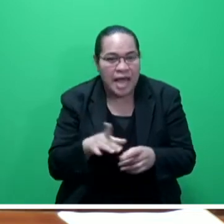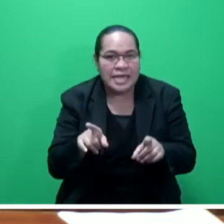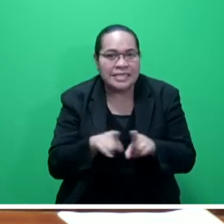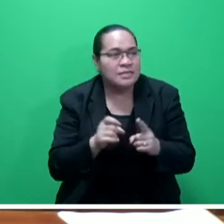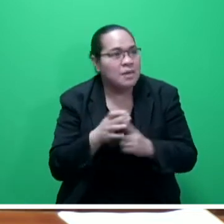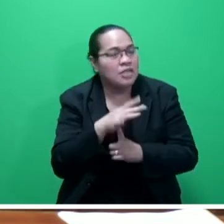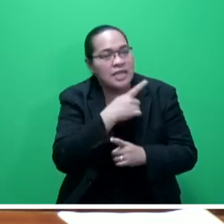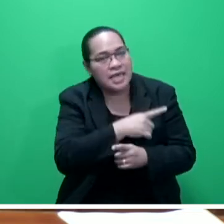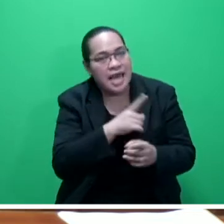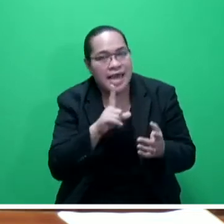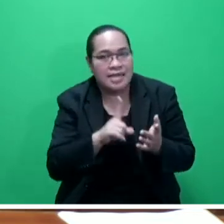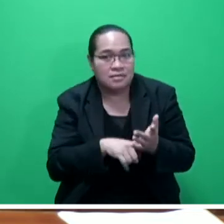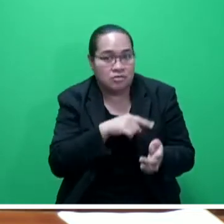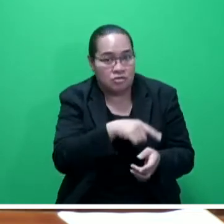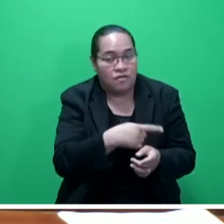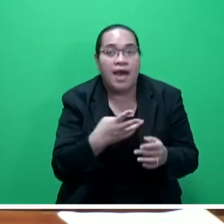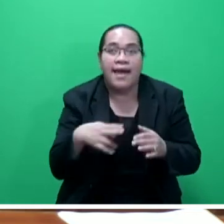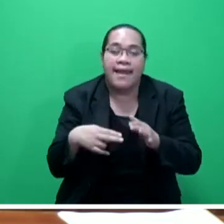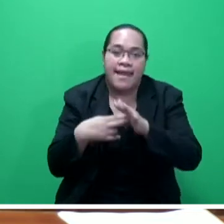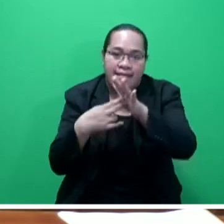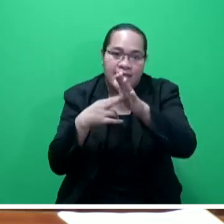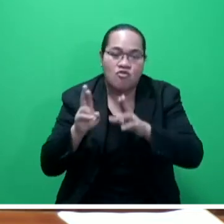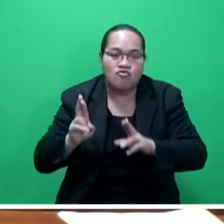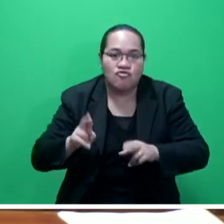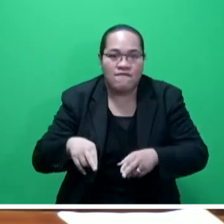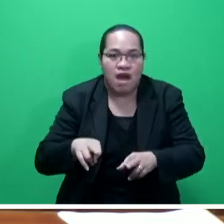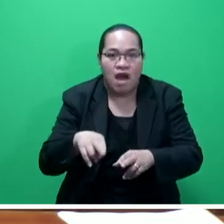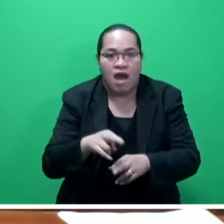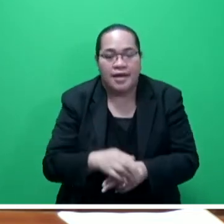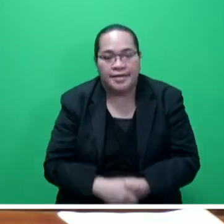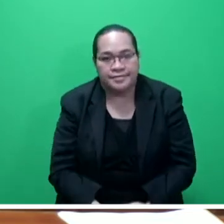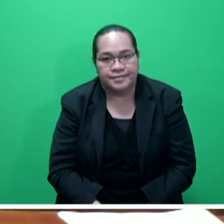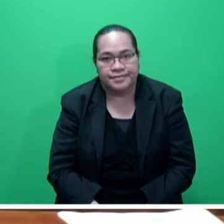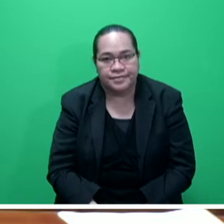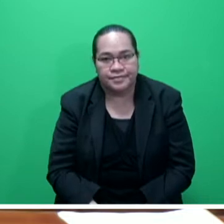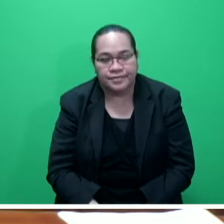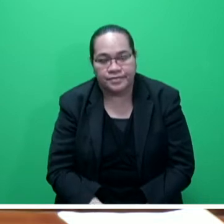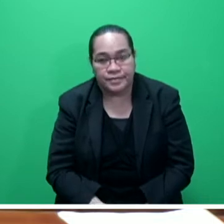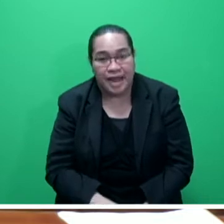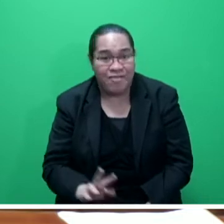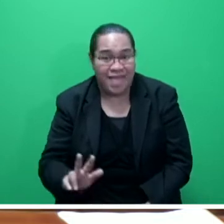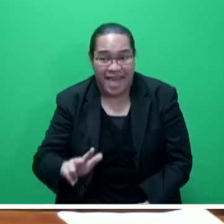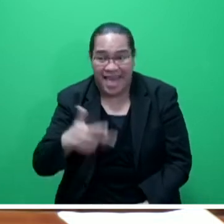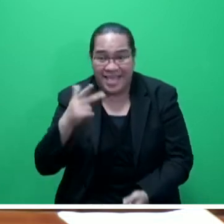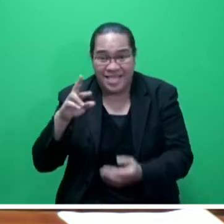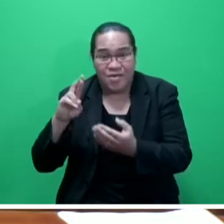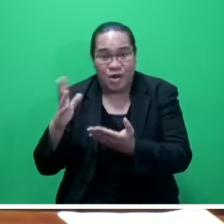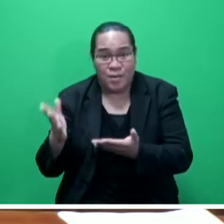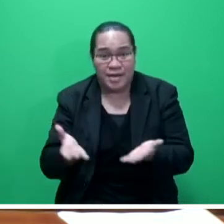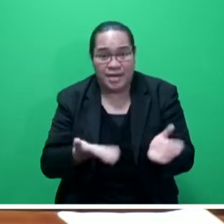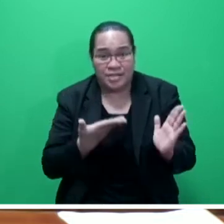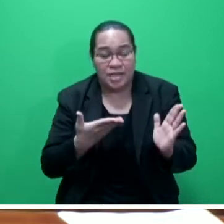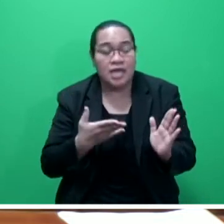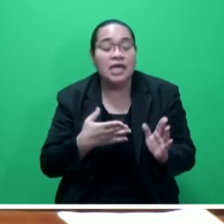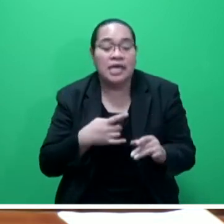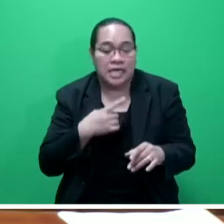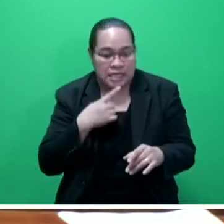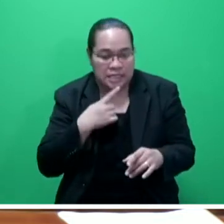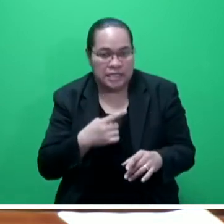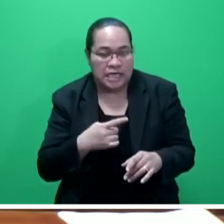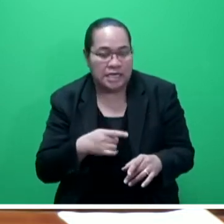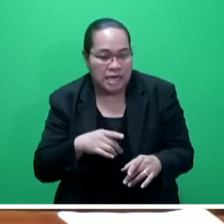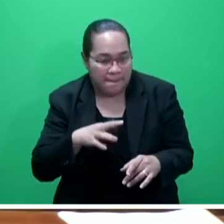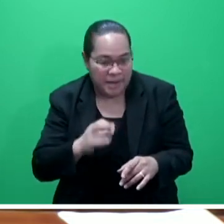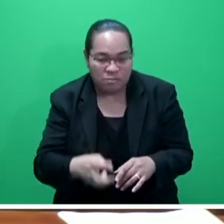River. For the 8th recommendation, that Water Authority facilities to be manned with